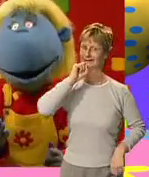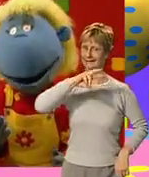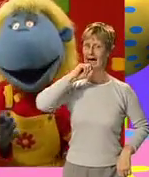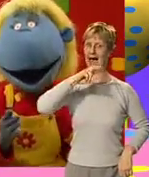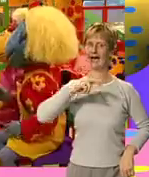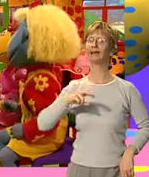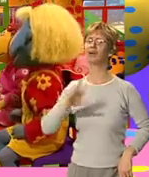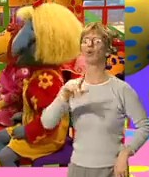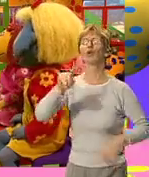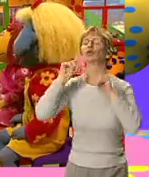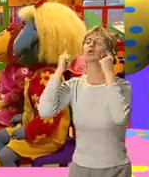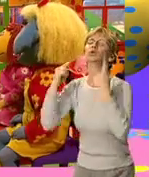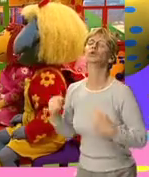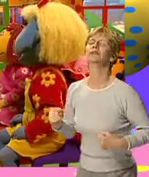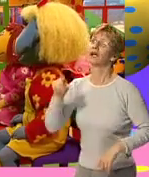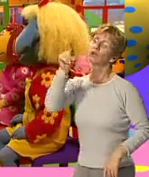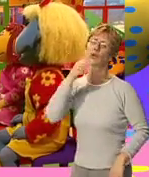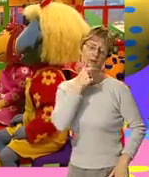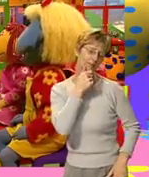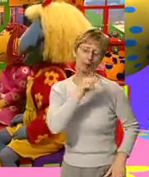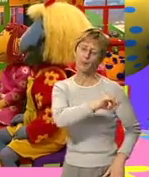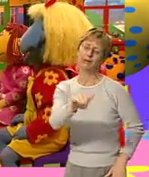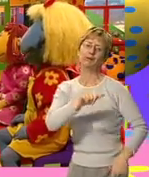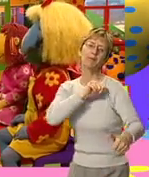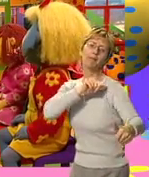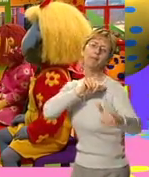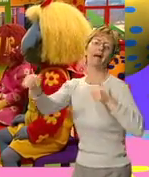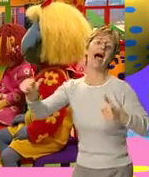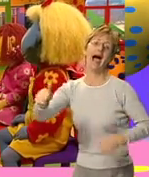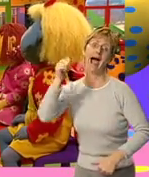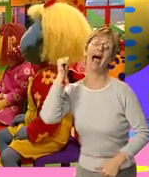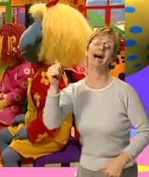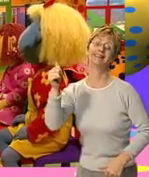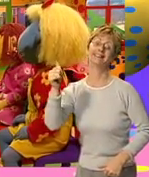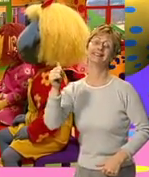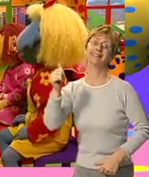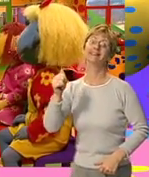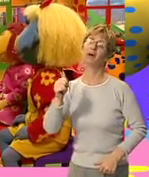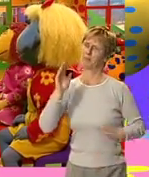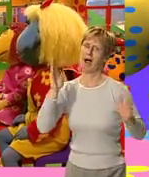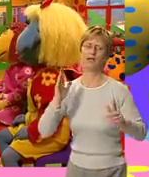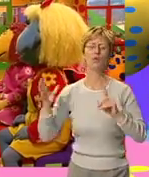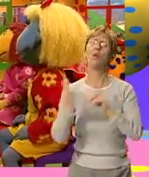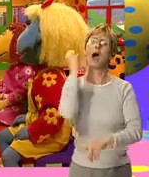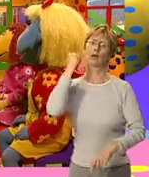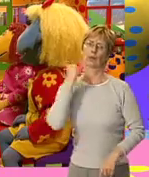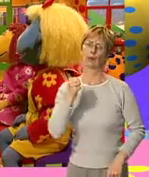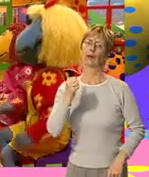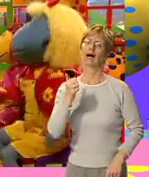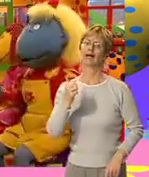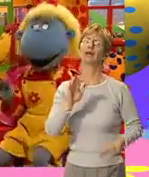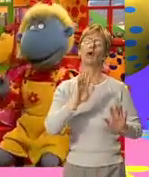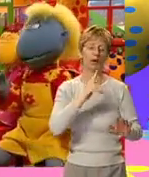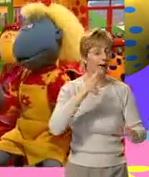choose whose is best? I'm sure they'll all be very good. There's got to be a winner. Will you choose? Well, call me when you're